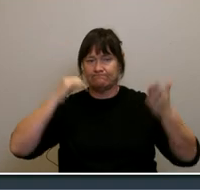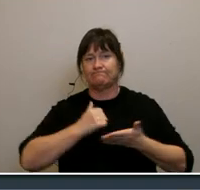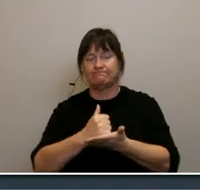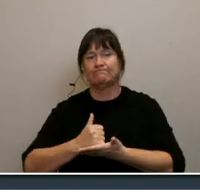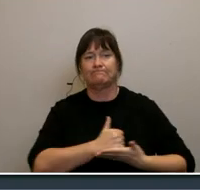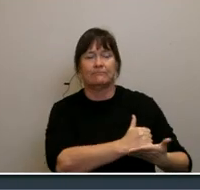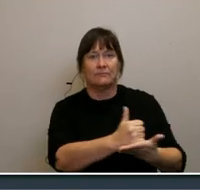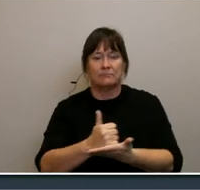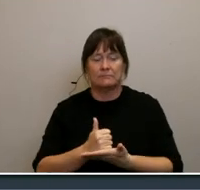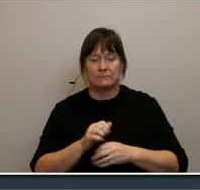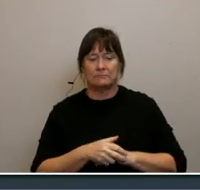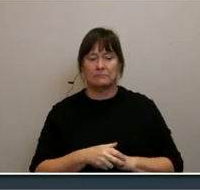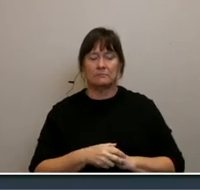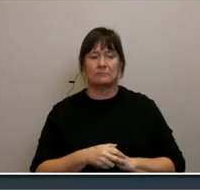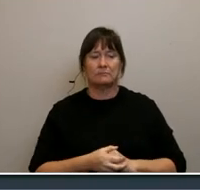Tena koutou katoa.